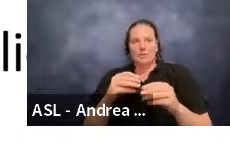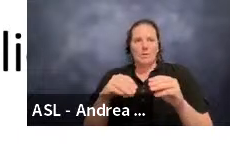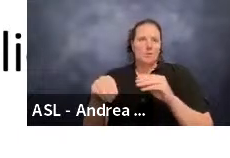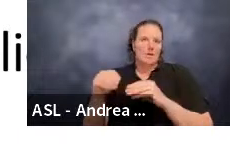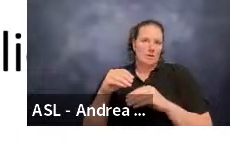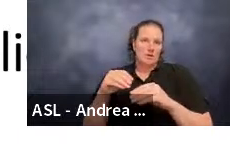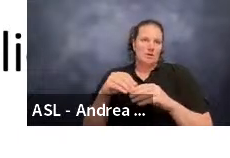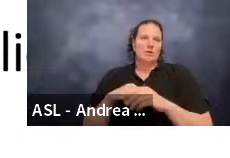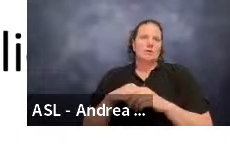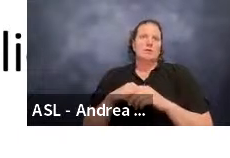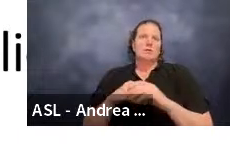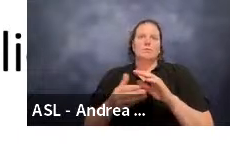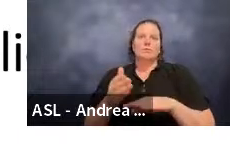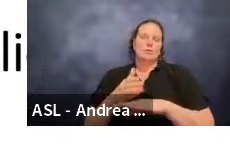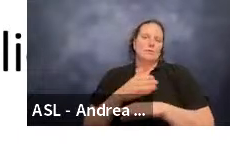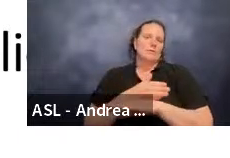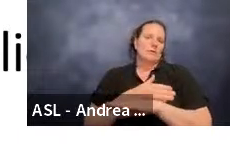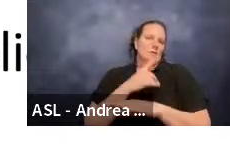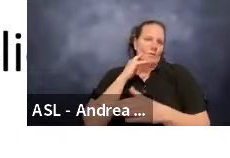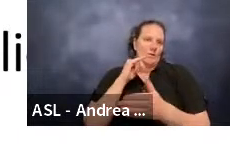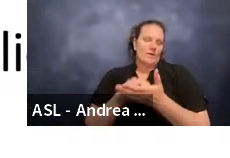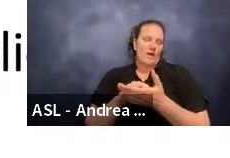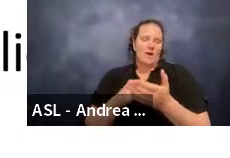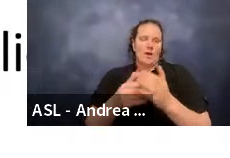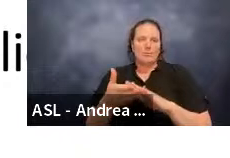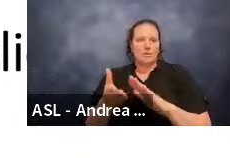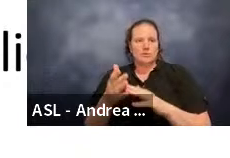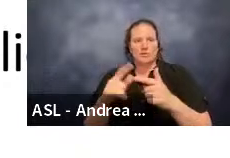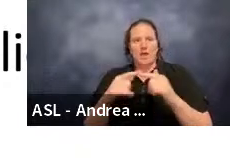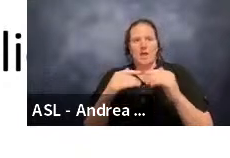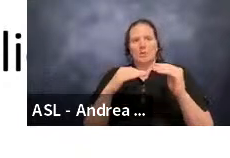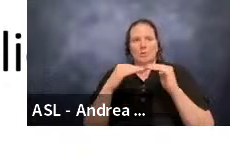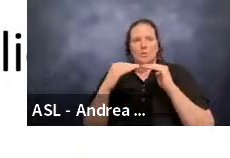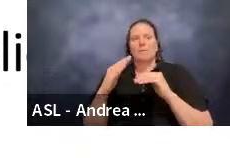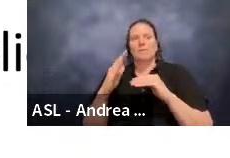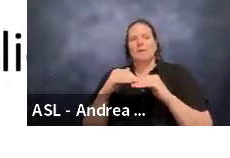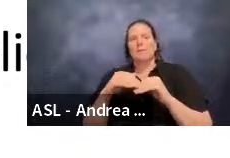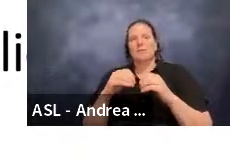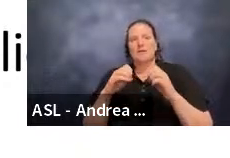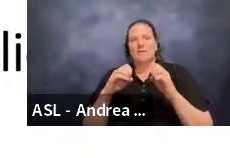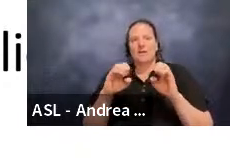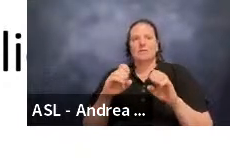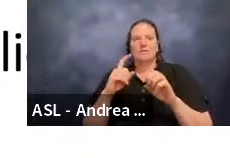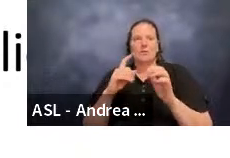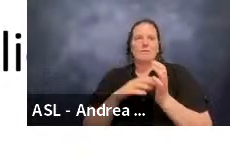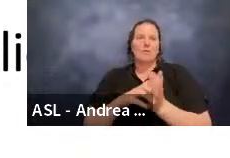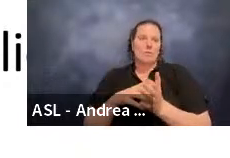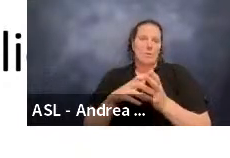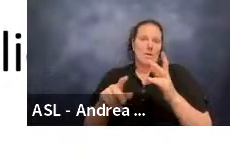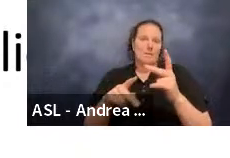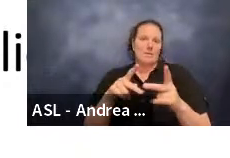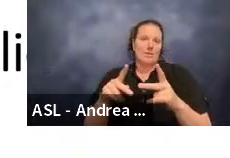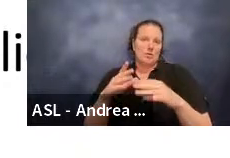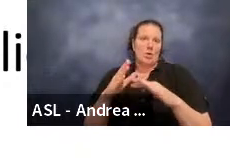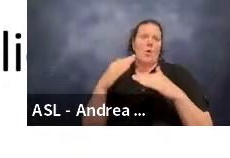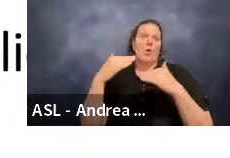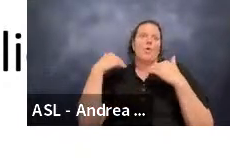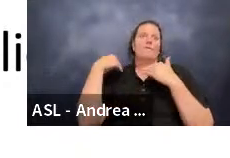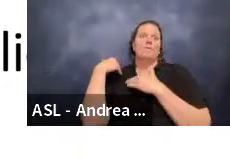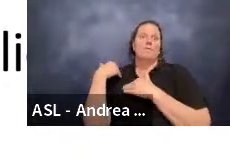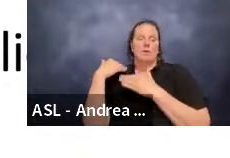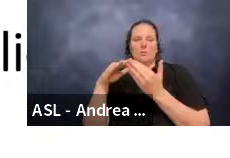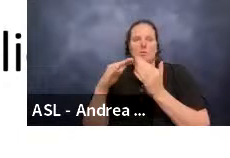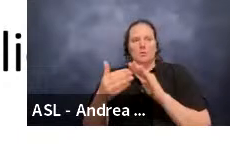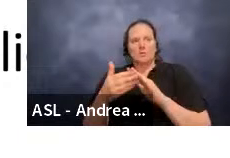efficient operations, equity, minimizing the effects of vulnerable populations and overburdened communities, environmental